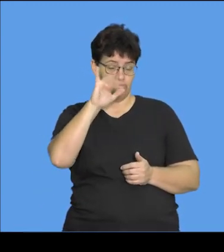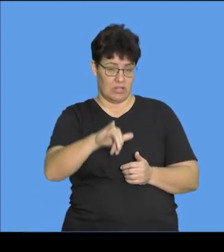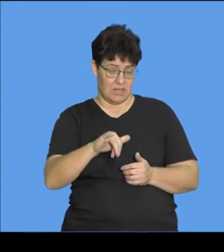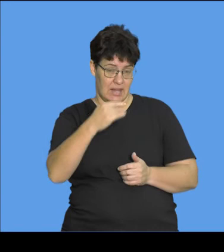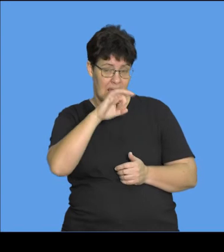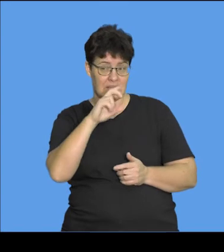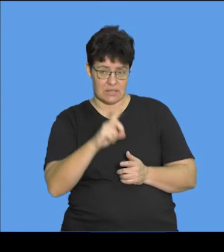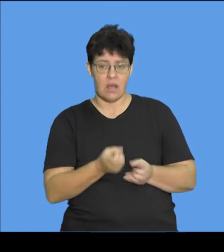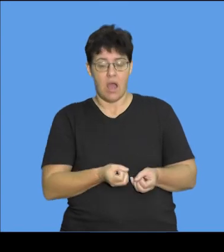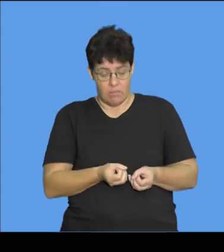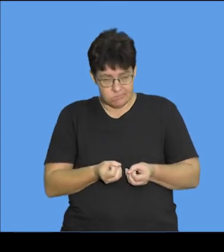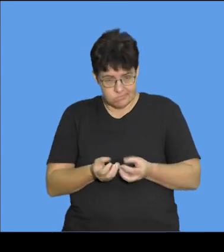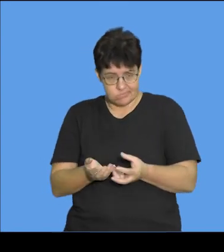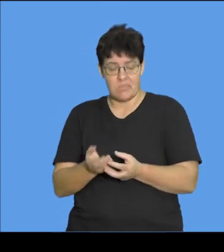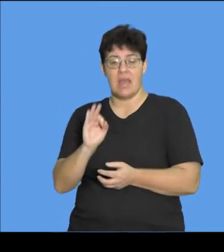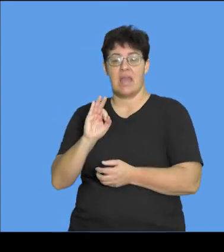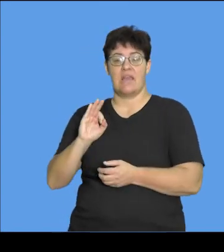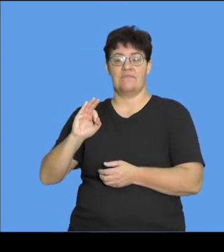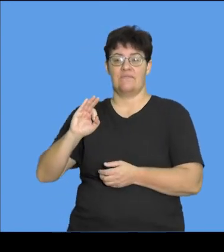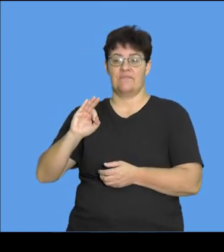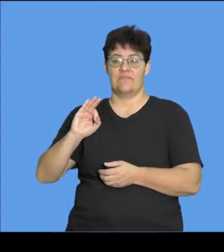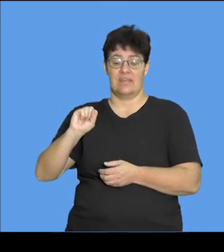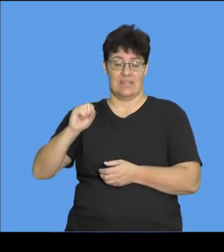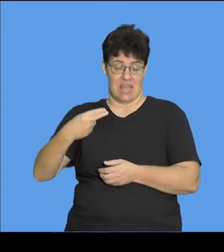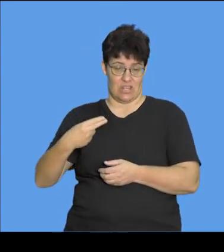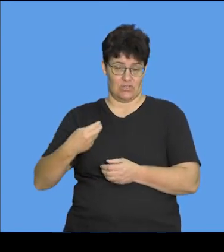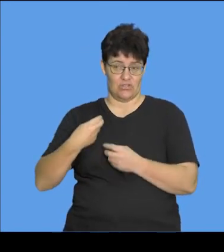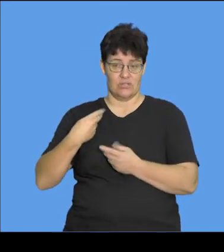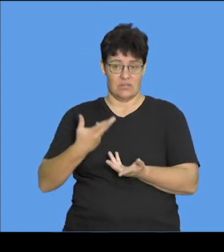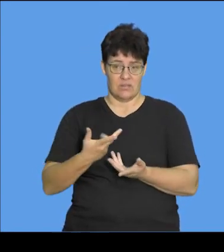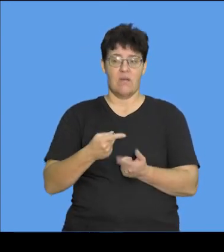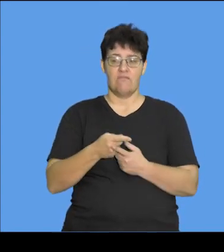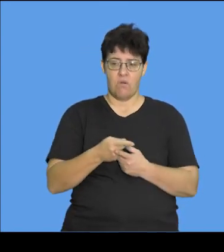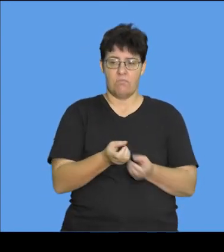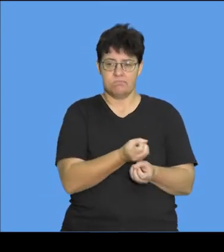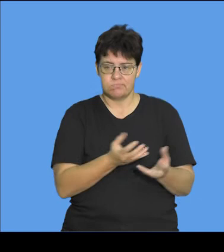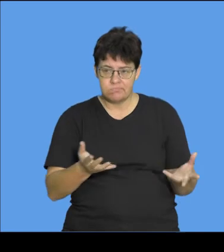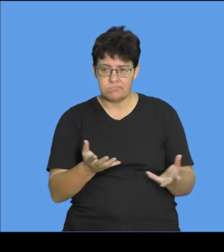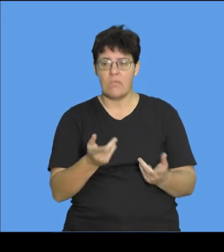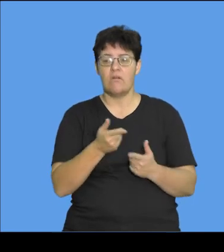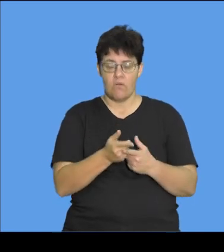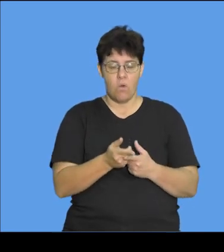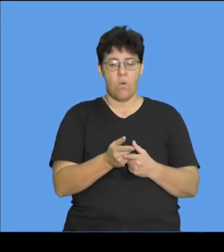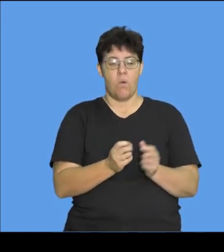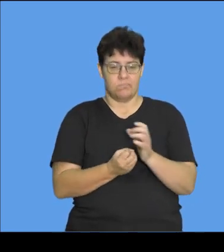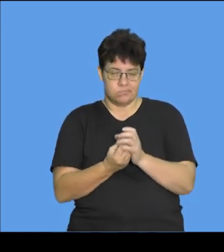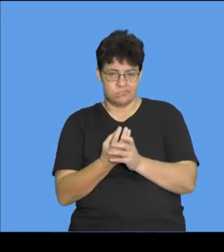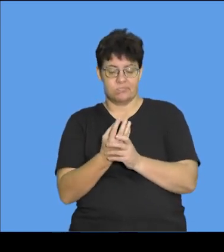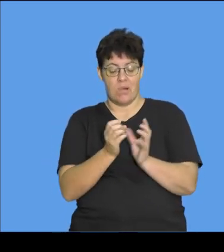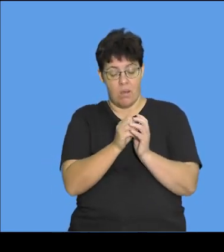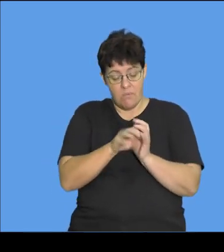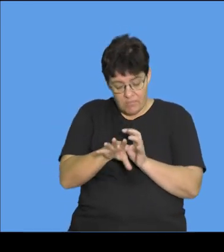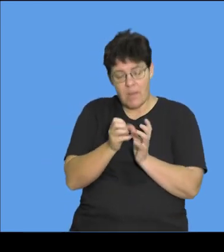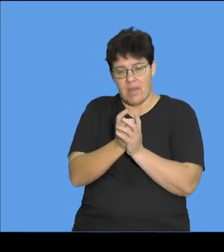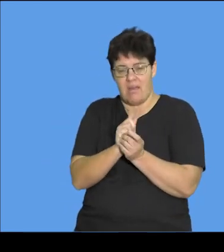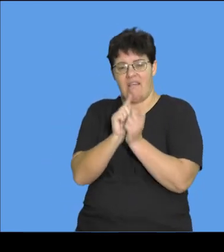the development of the primary follicle into the mature grafton follicle. When we look at this graph, let's